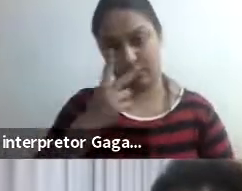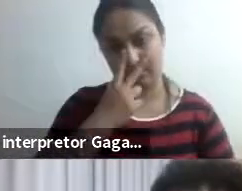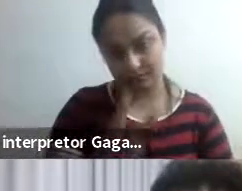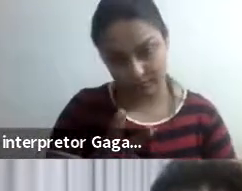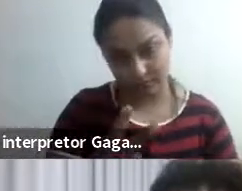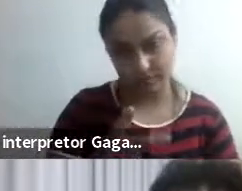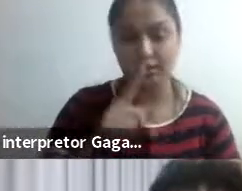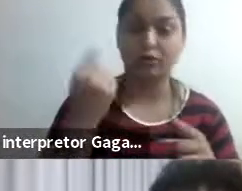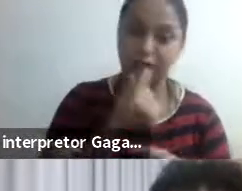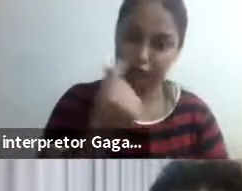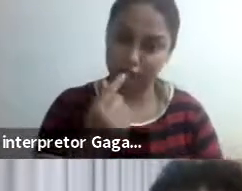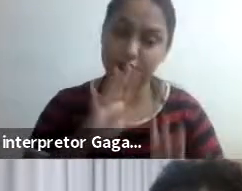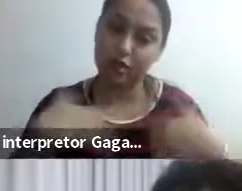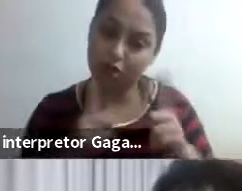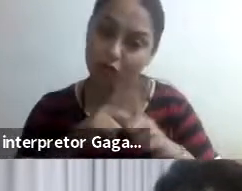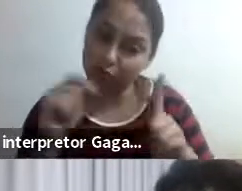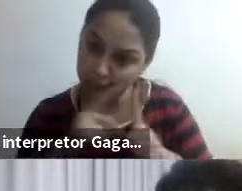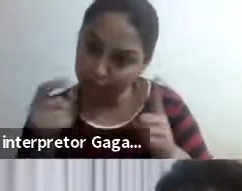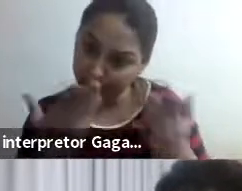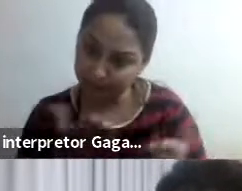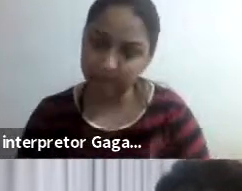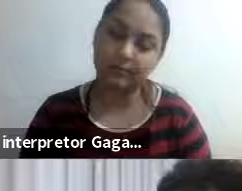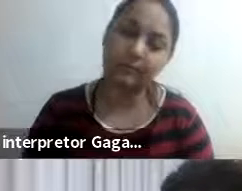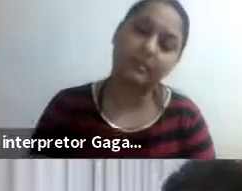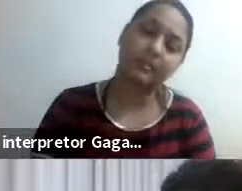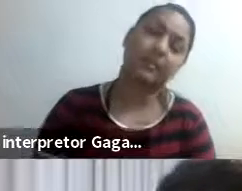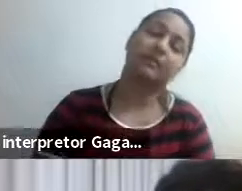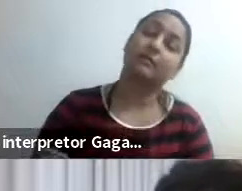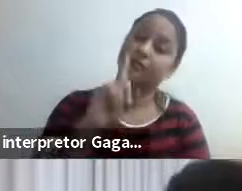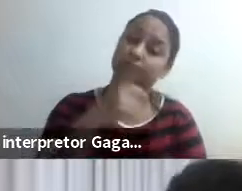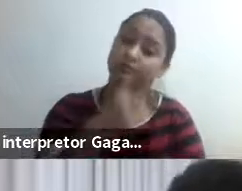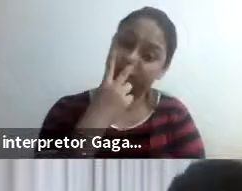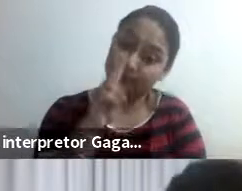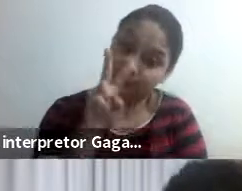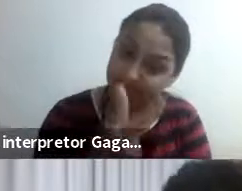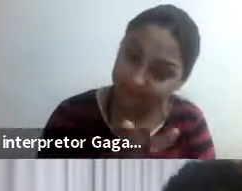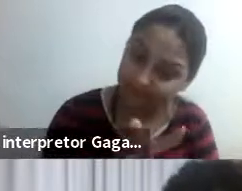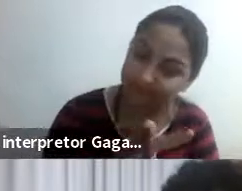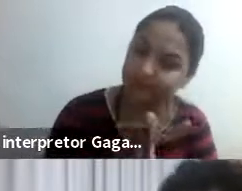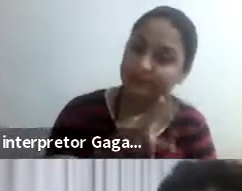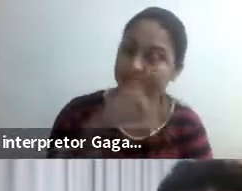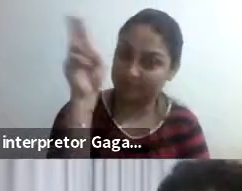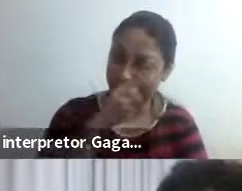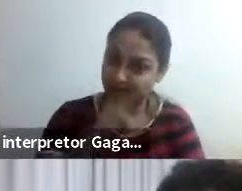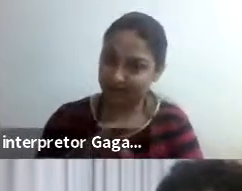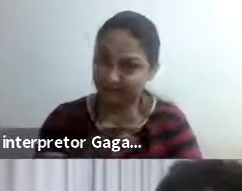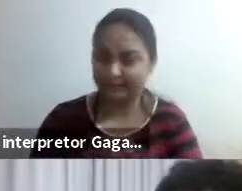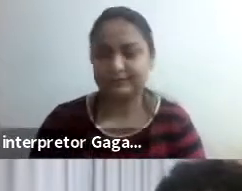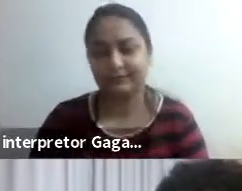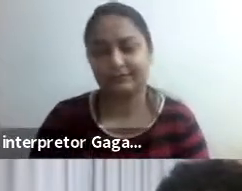that. But when you once you do start to see it, and you see it in the coming paintings,